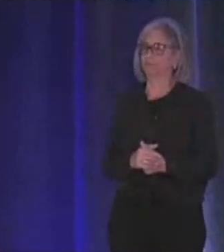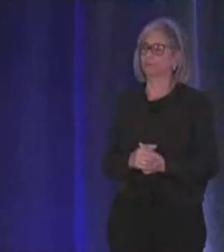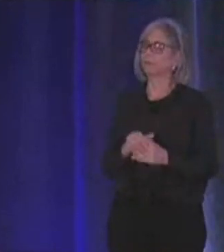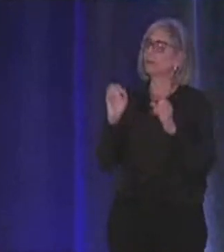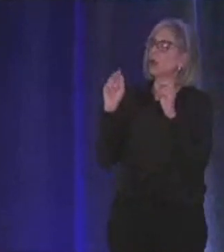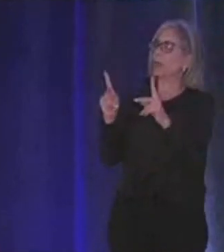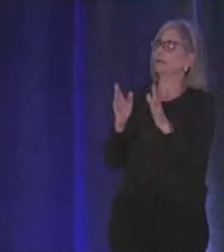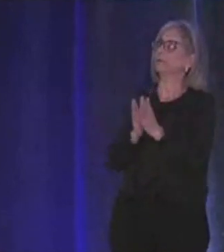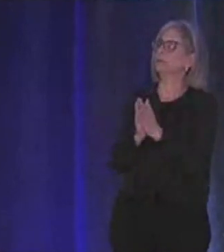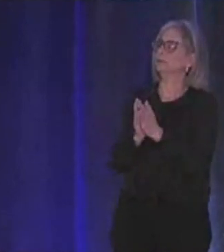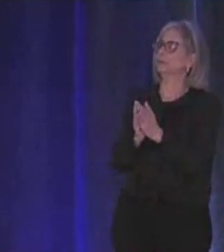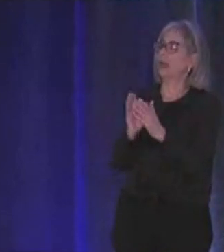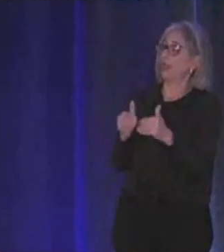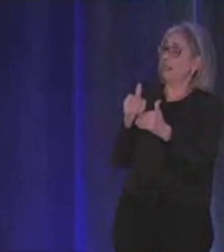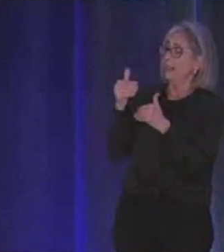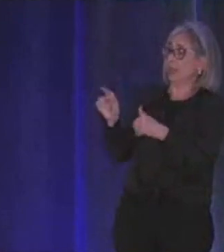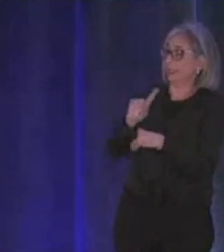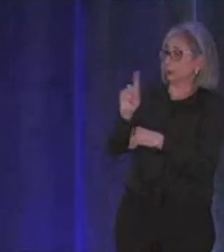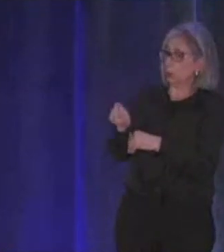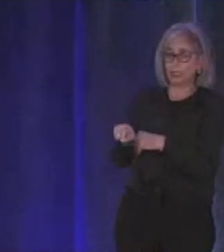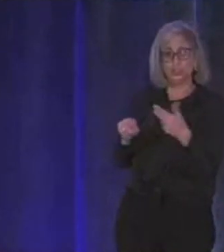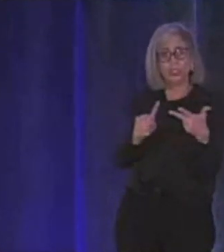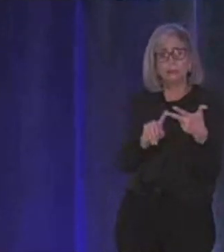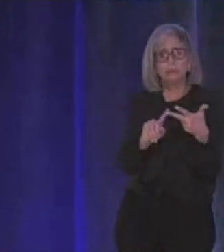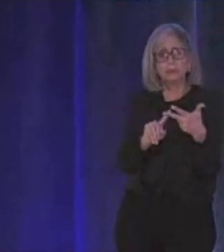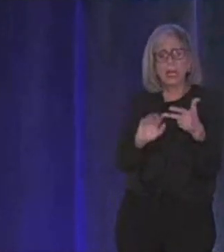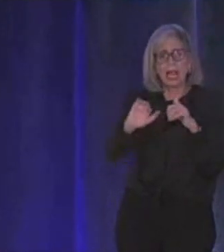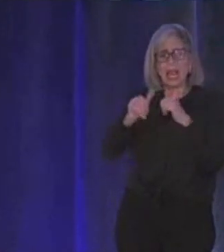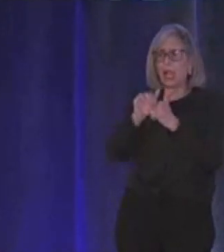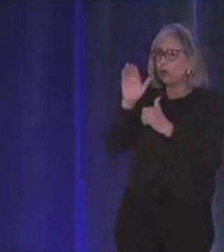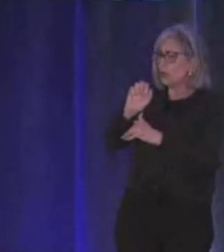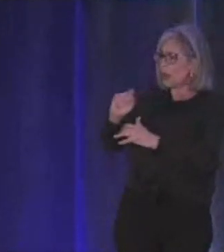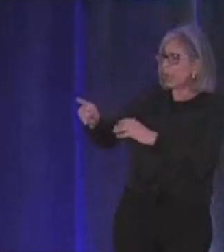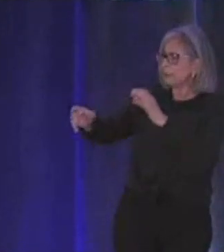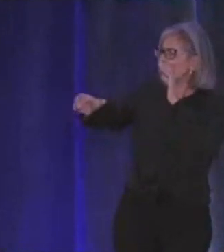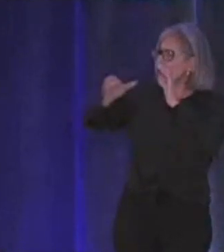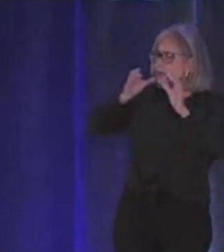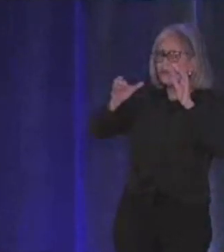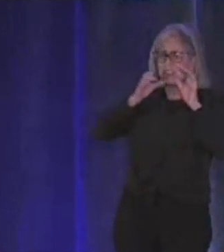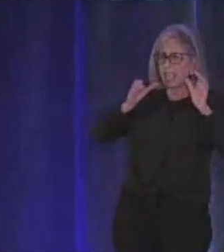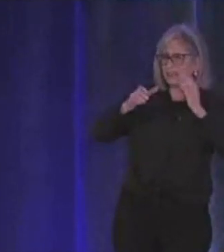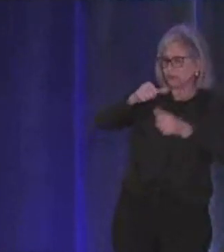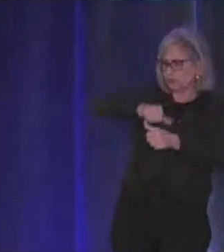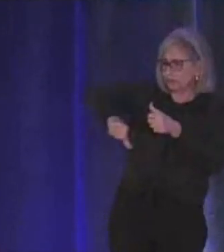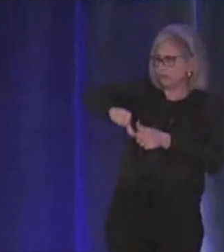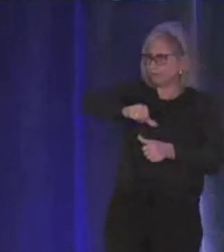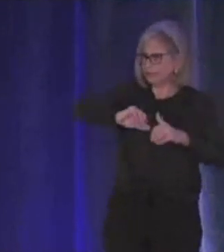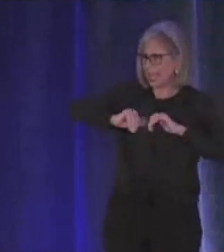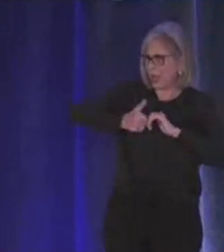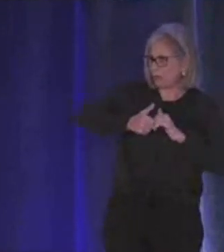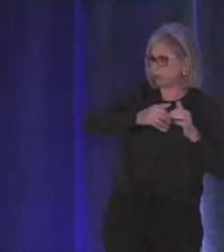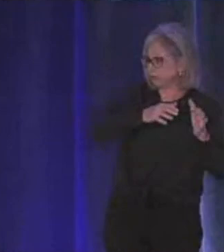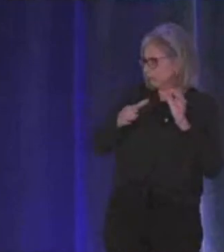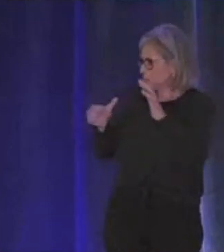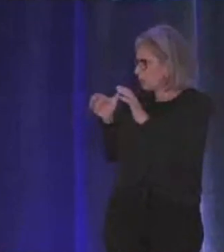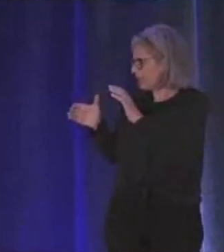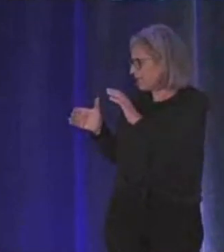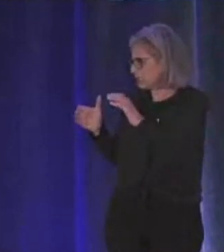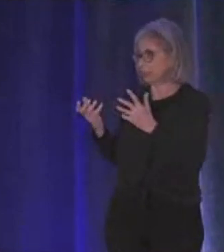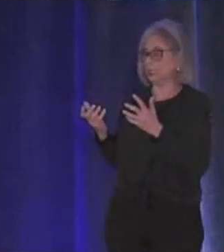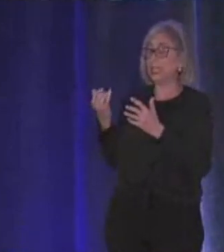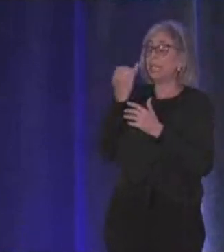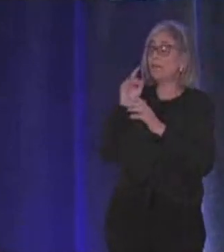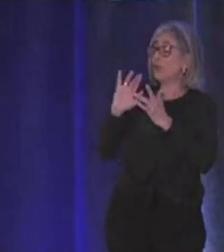Okay, so next, how will your apps communicate with each other? Now, if you